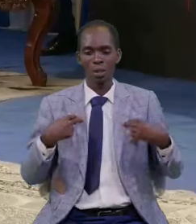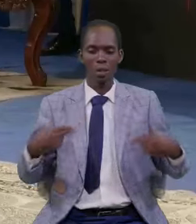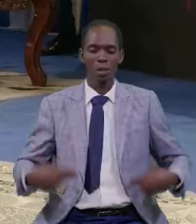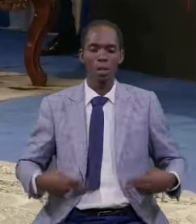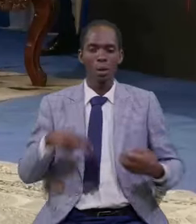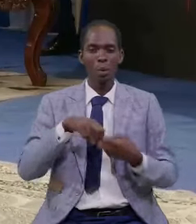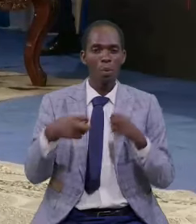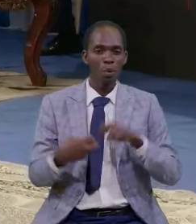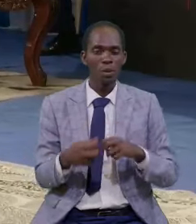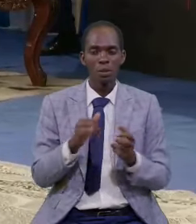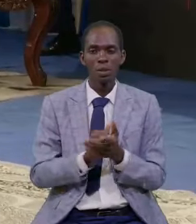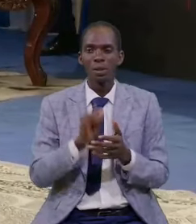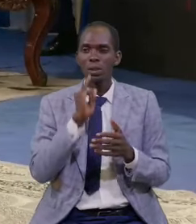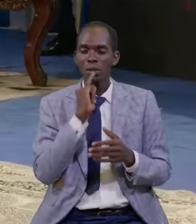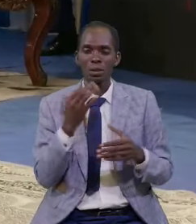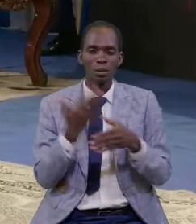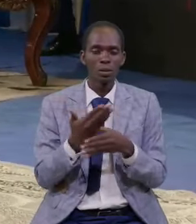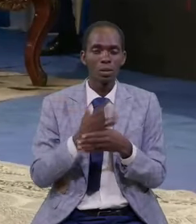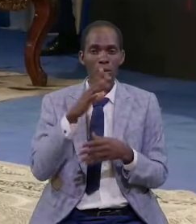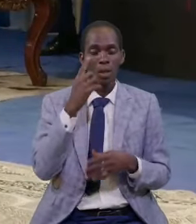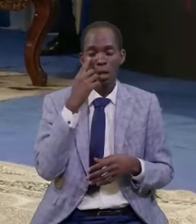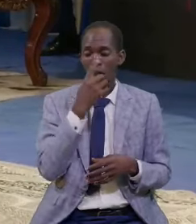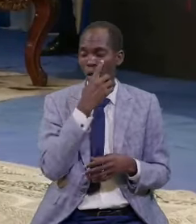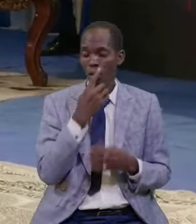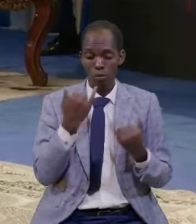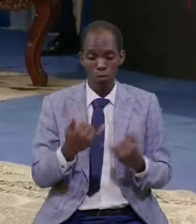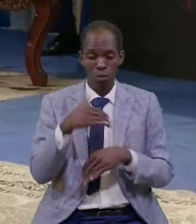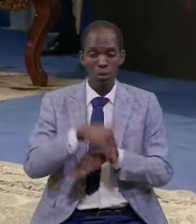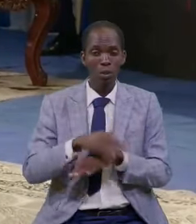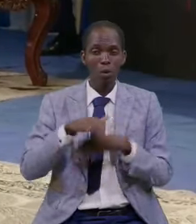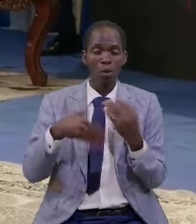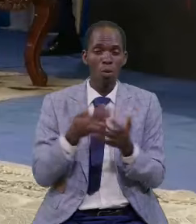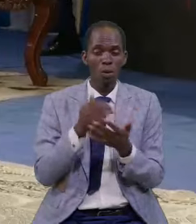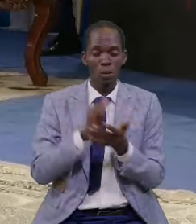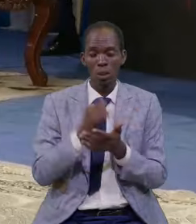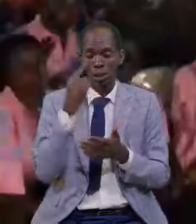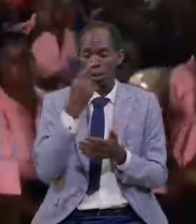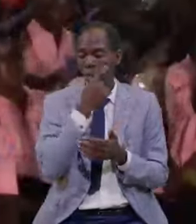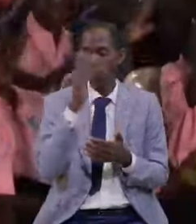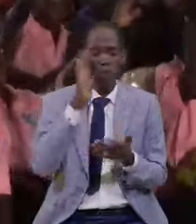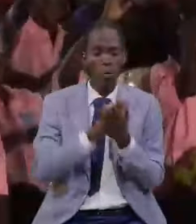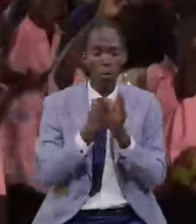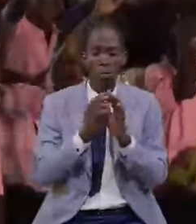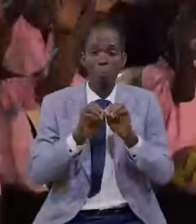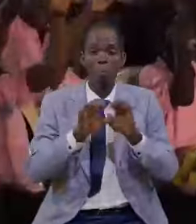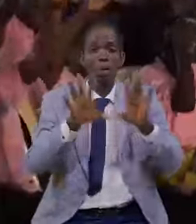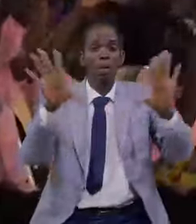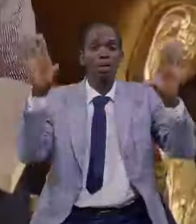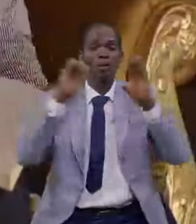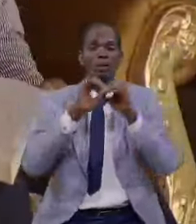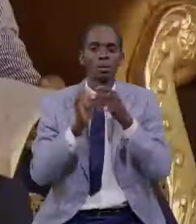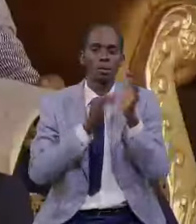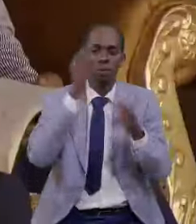confronting your eyes, tonight, those eyes will become bright in Jesus' name.